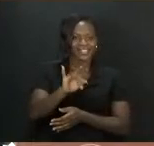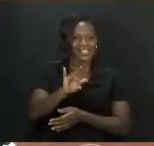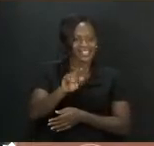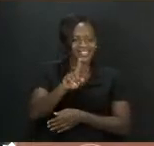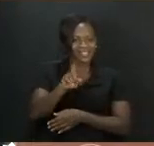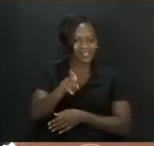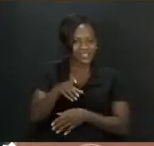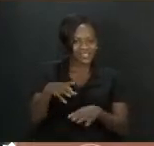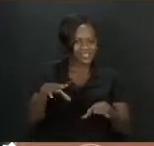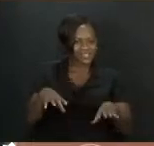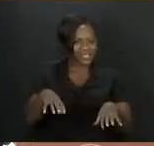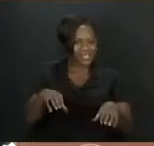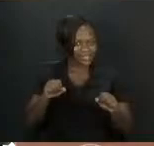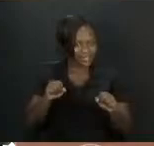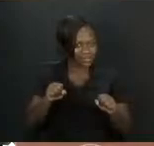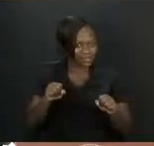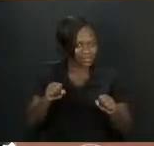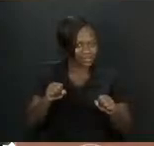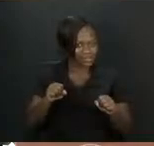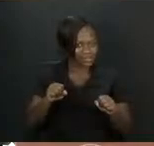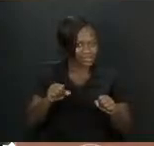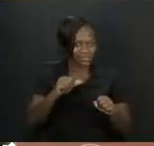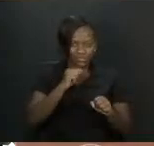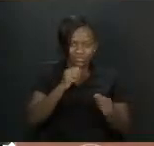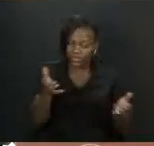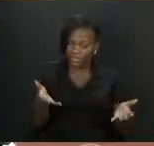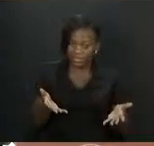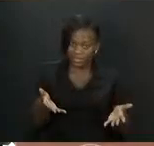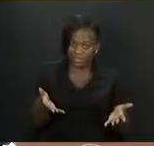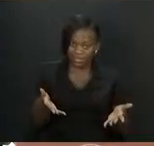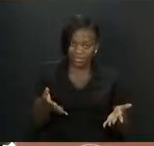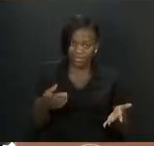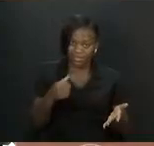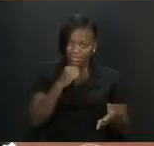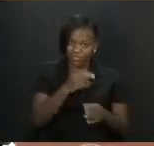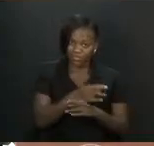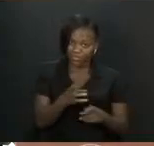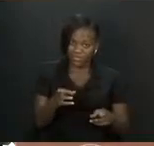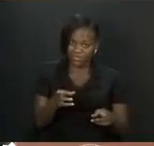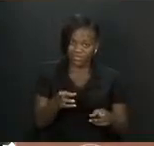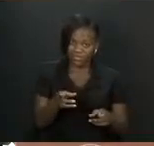adopted or are before the House. They are not. That's what you said. That's what actually you said.